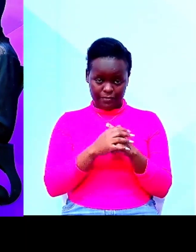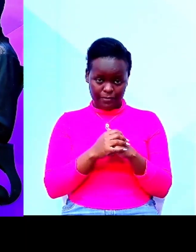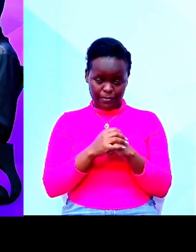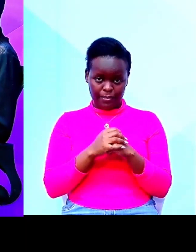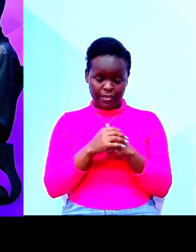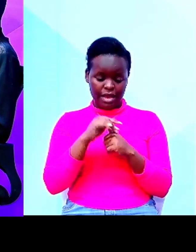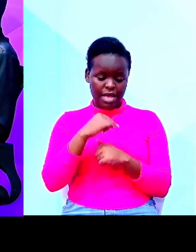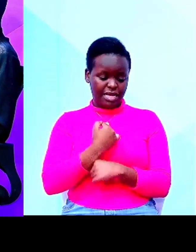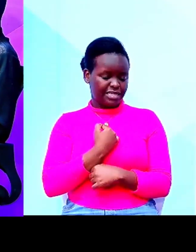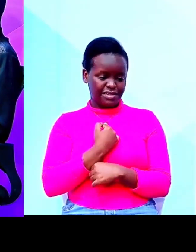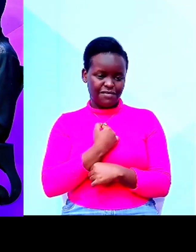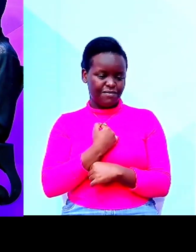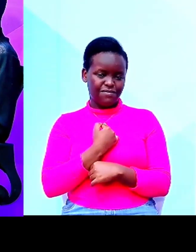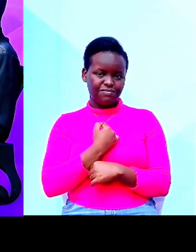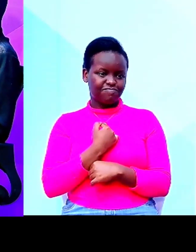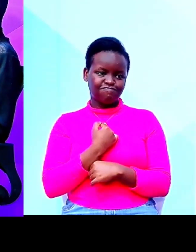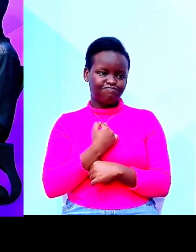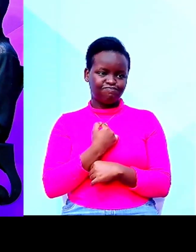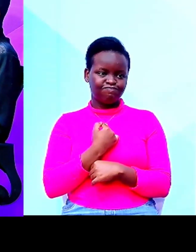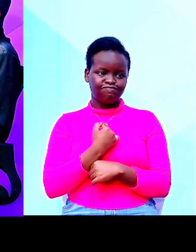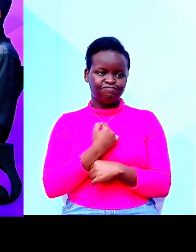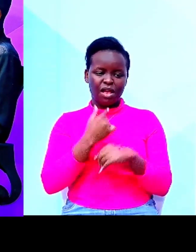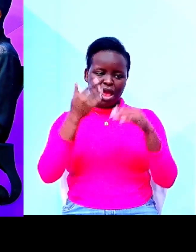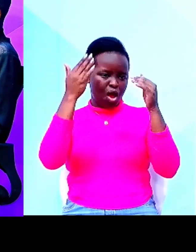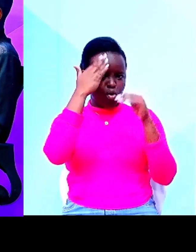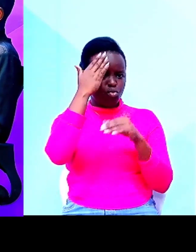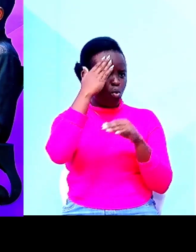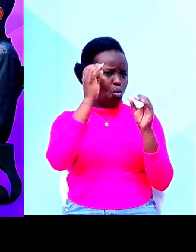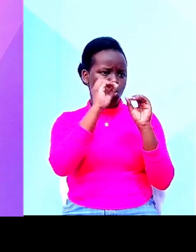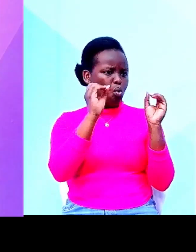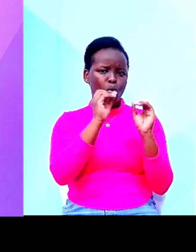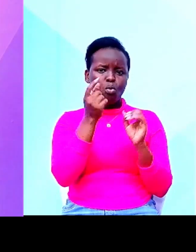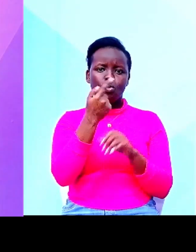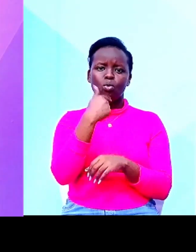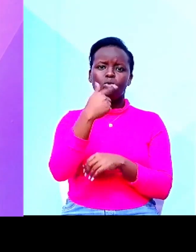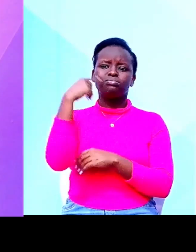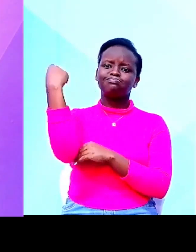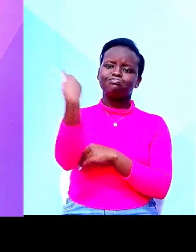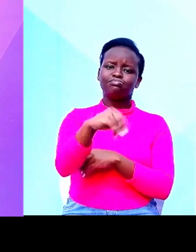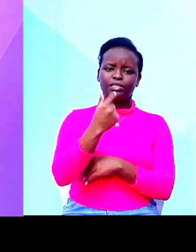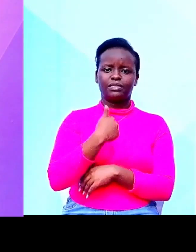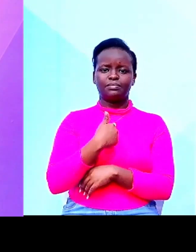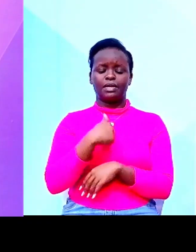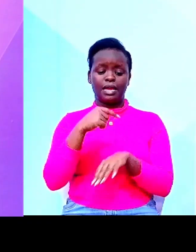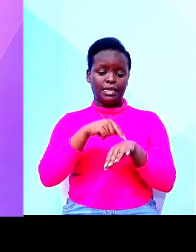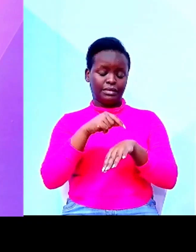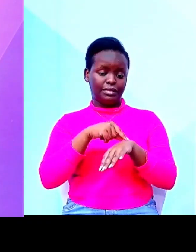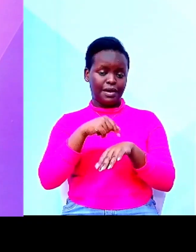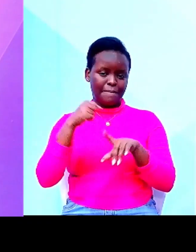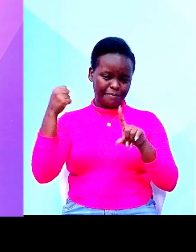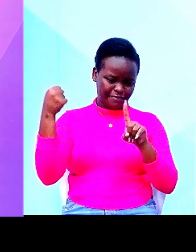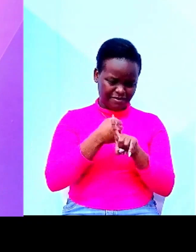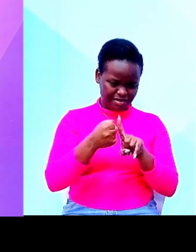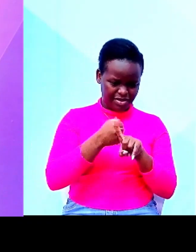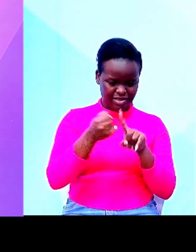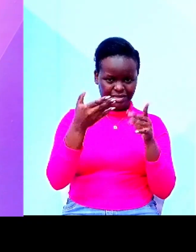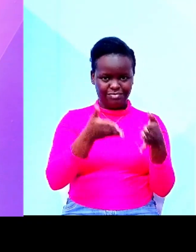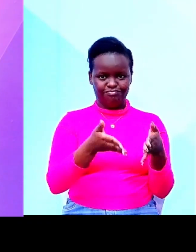I could not even know who hit me, because it was during that period,